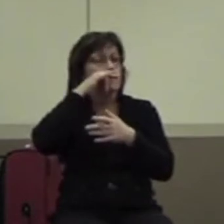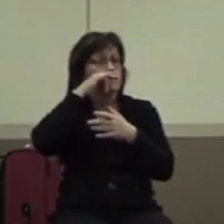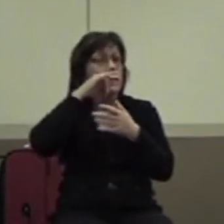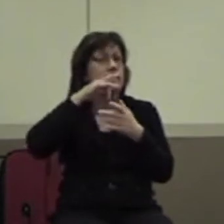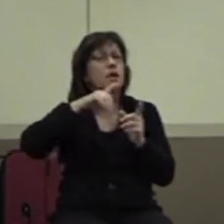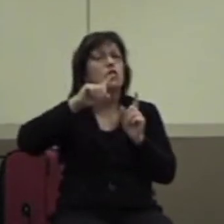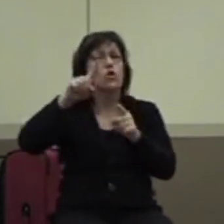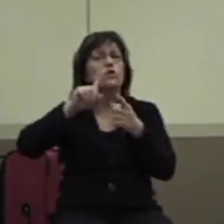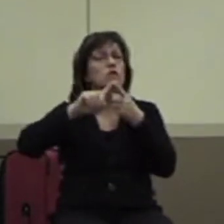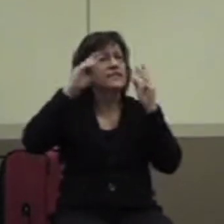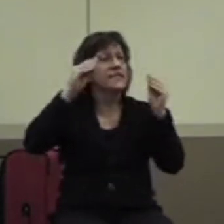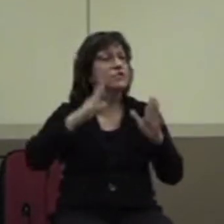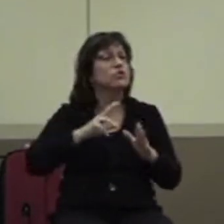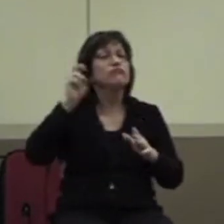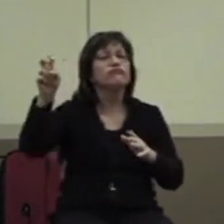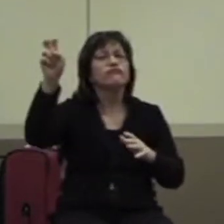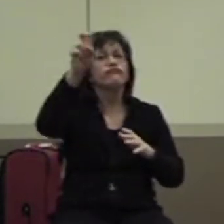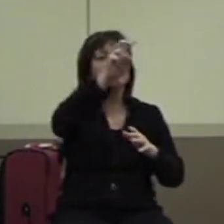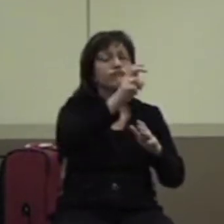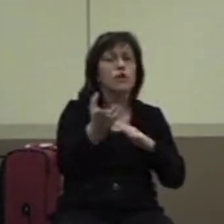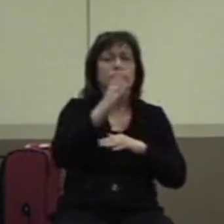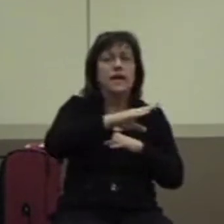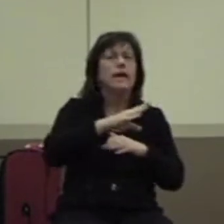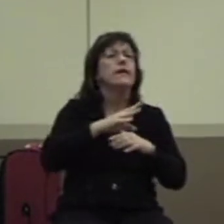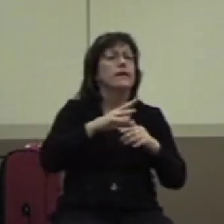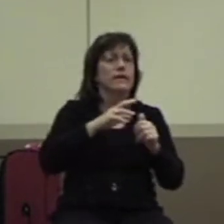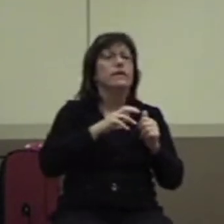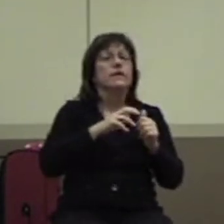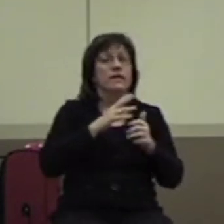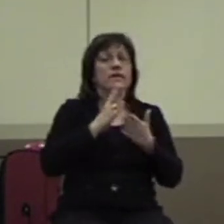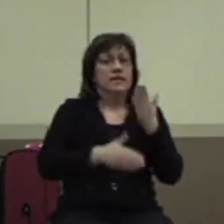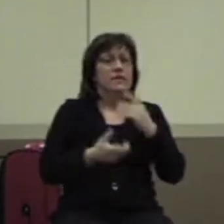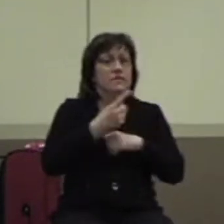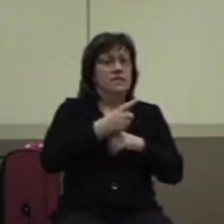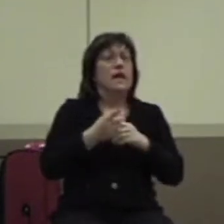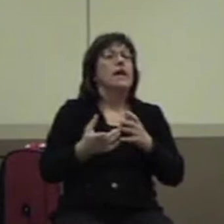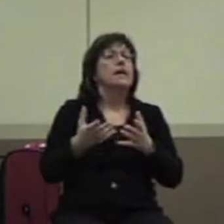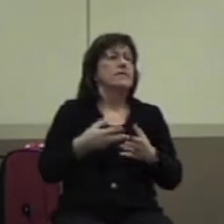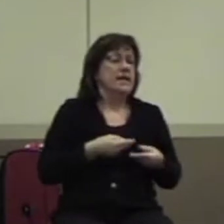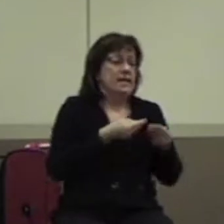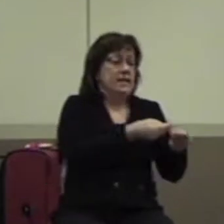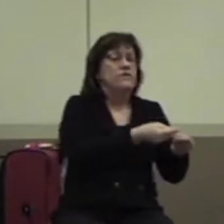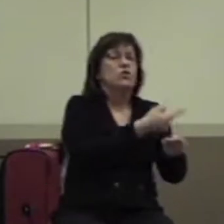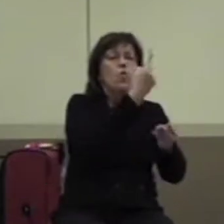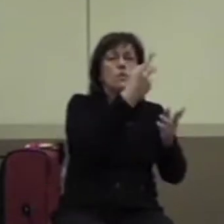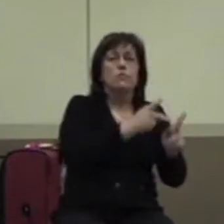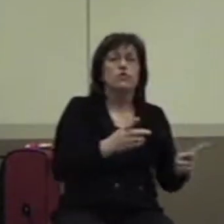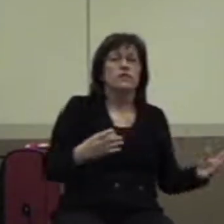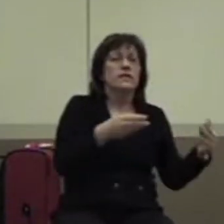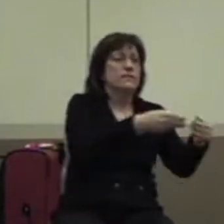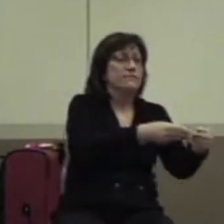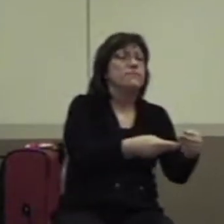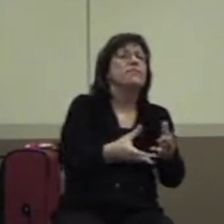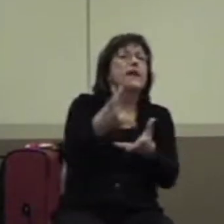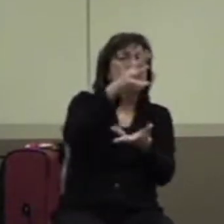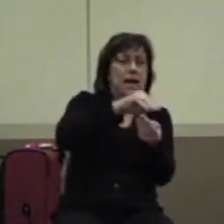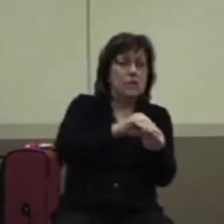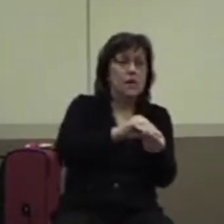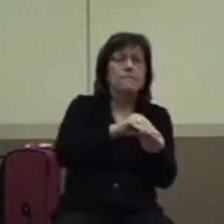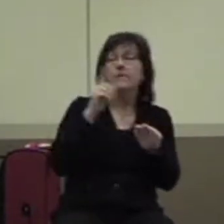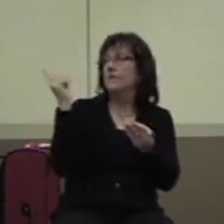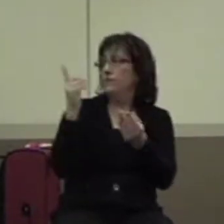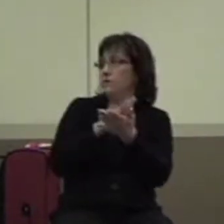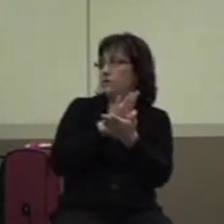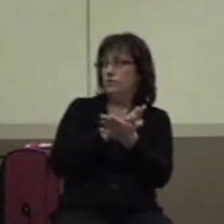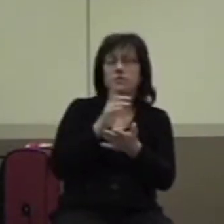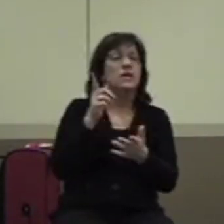a copy of this. At the end of the day, they turn it all into one person who tallies it all up on this sheet, and then we